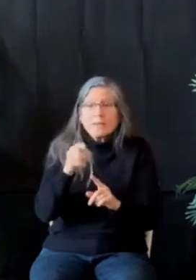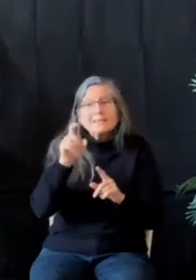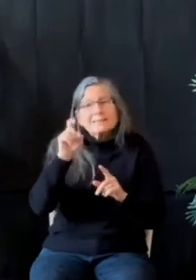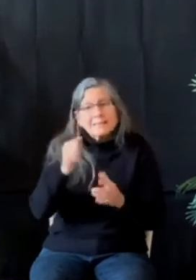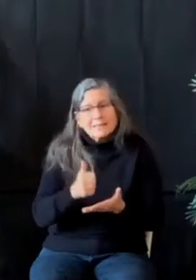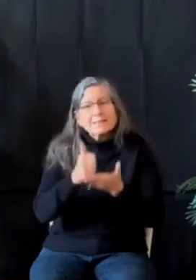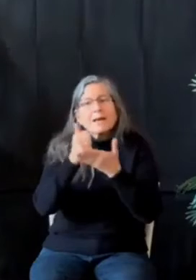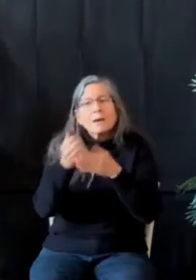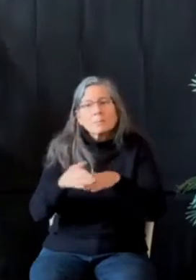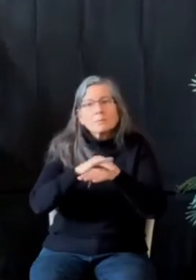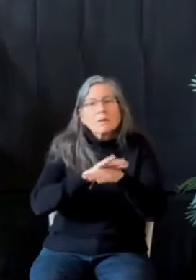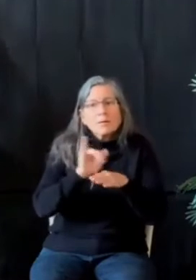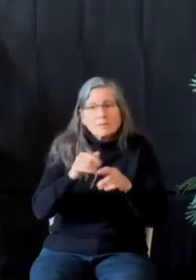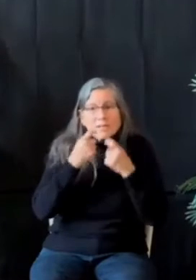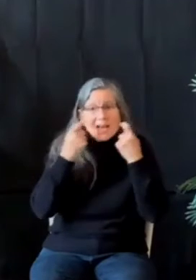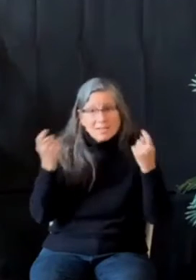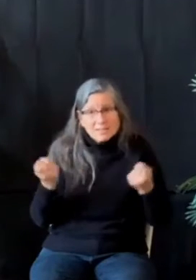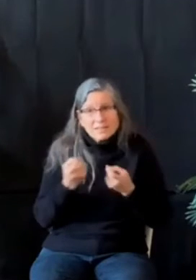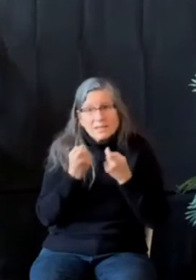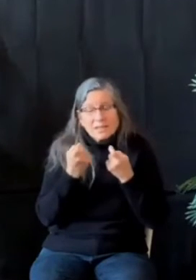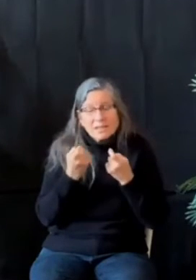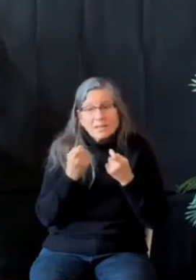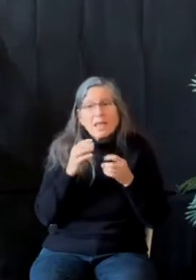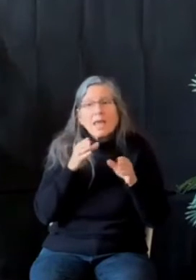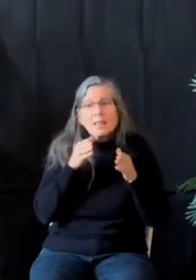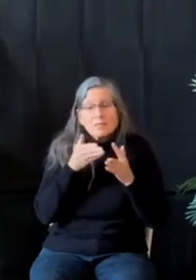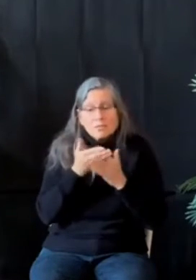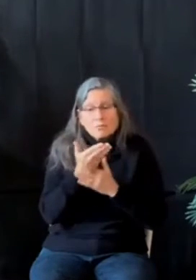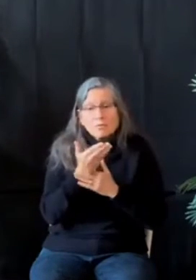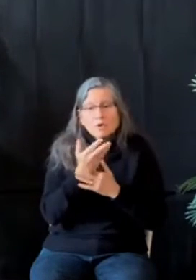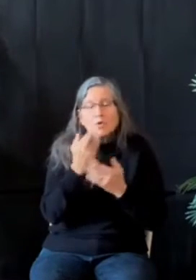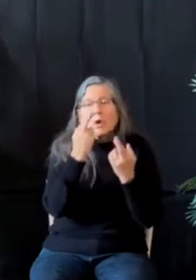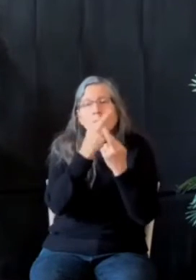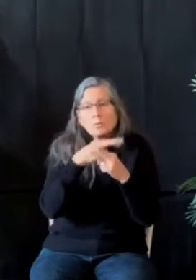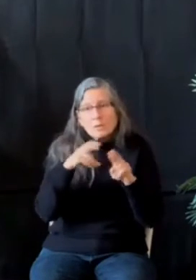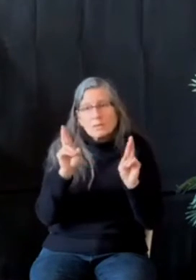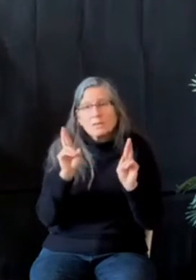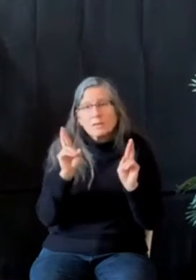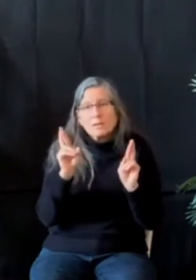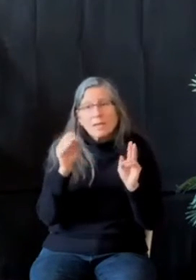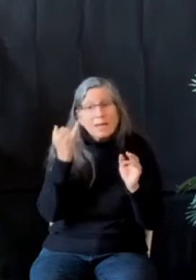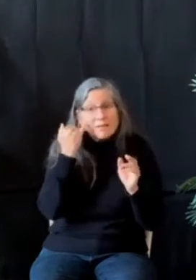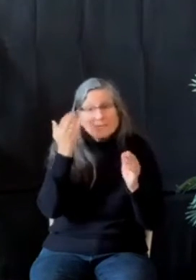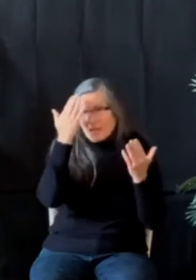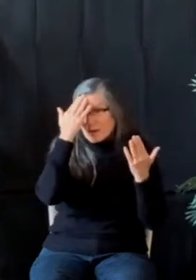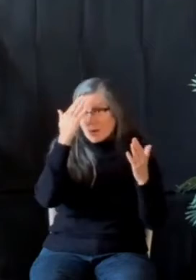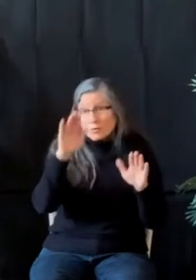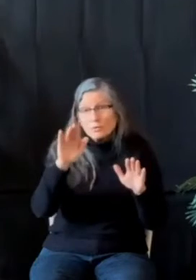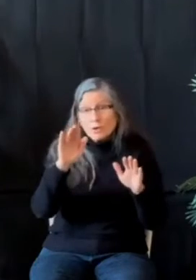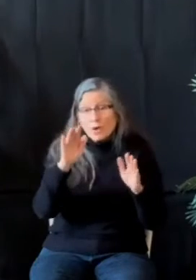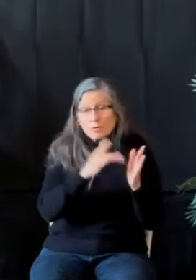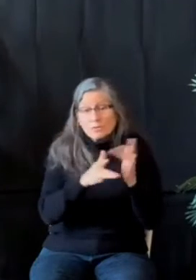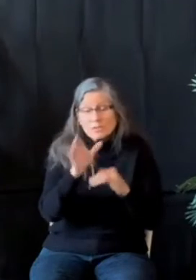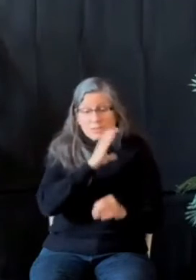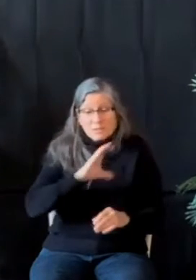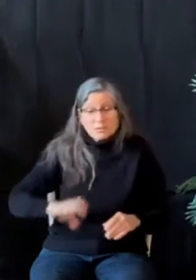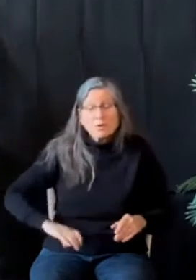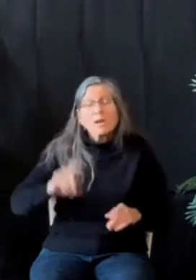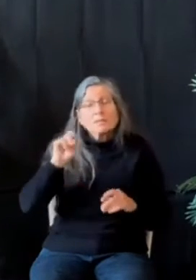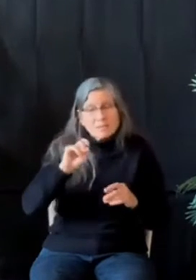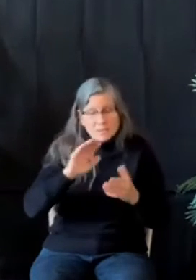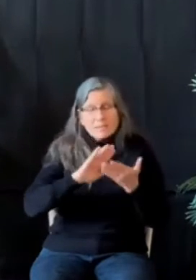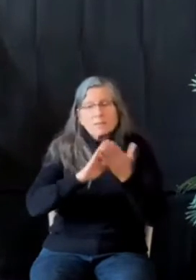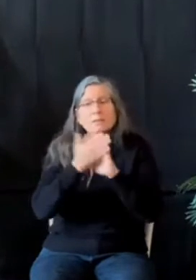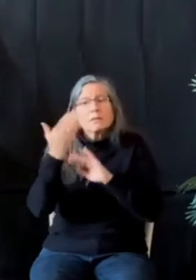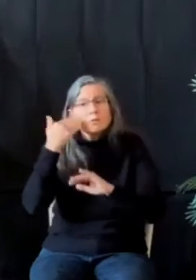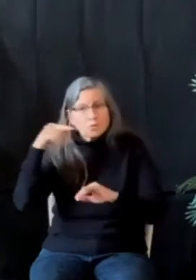that sin. And the only way you cover that sin is through redemption. If they do not know Jesus Christ, they need to come to know Jesus Christ.